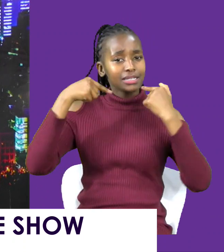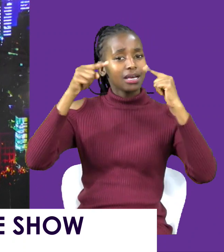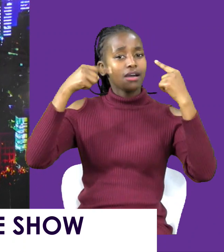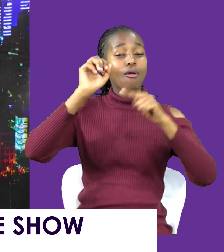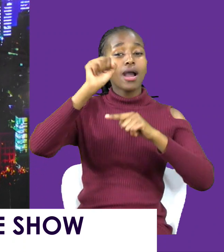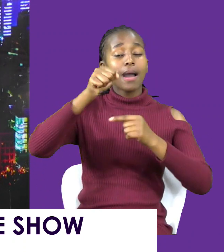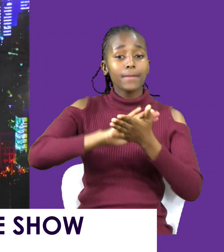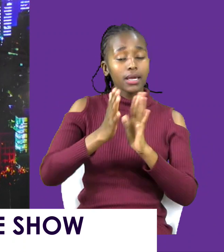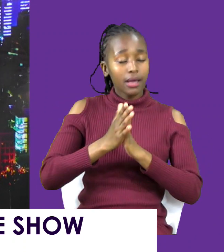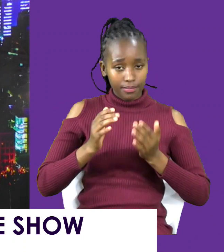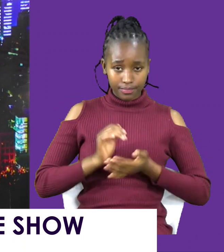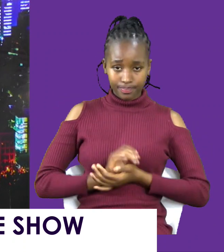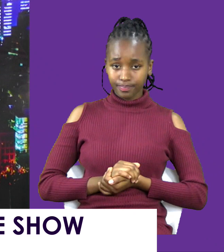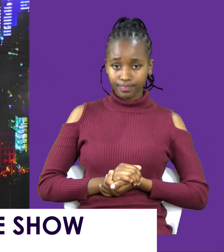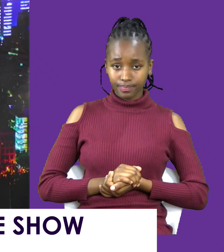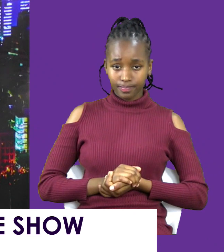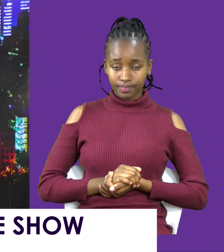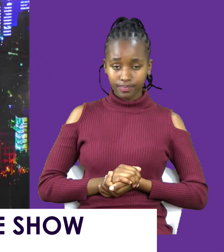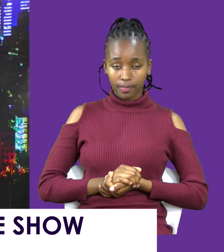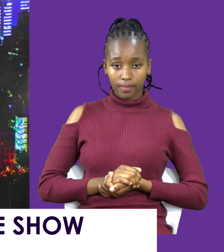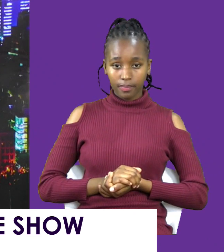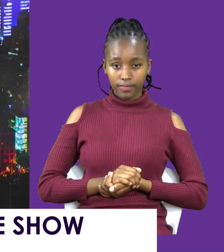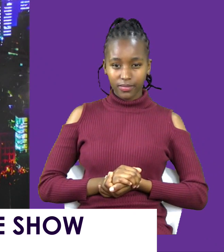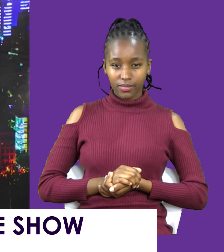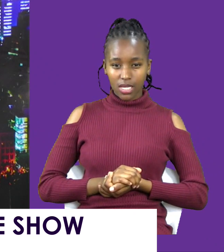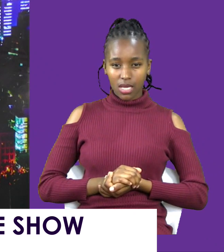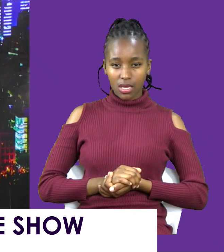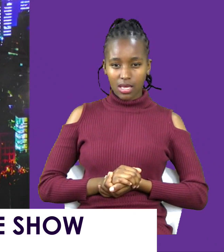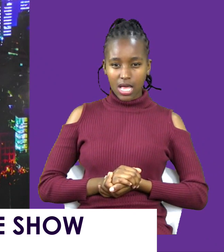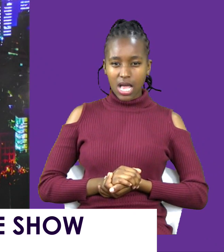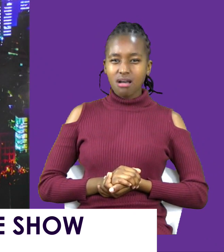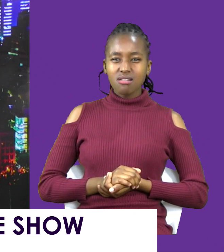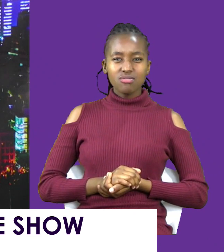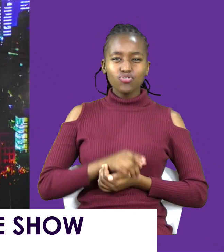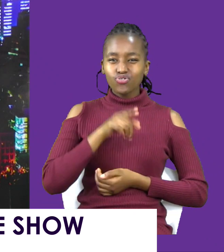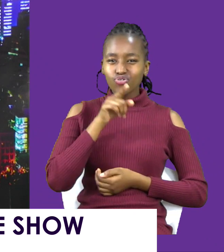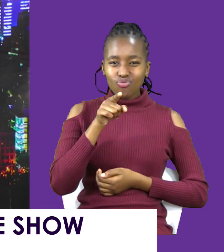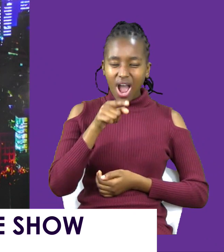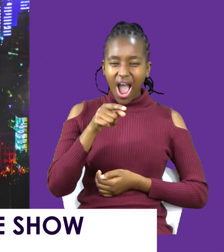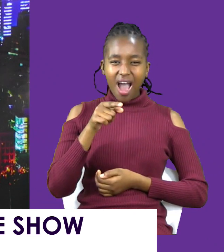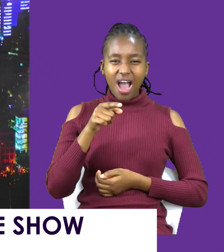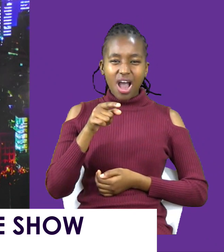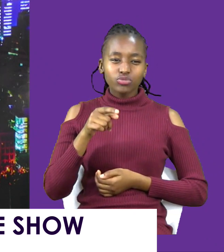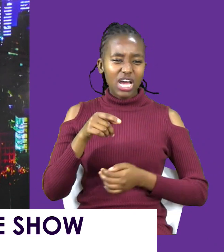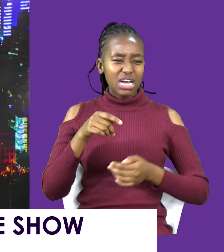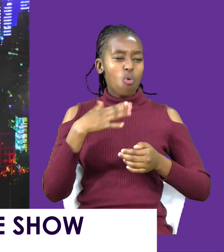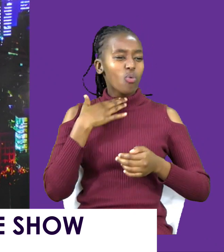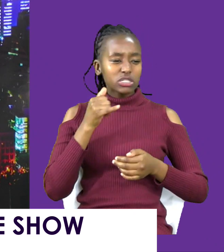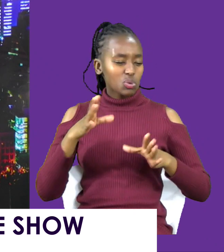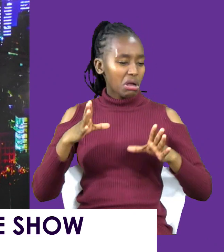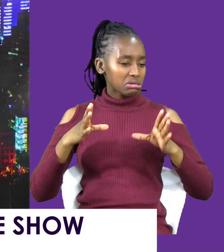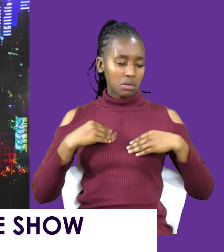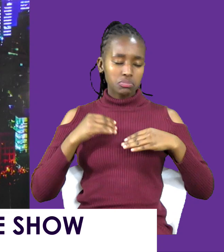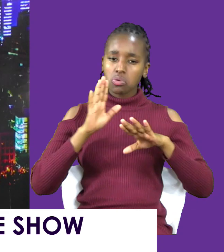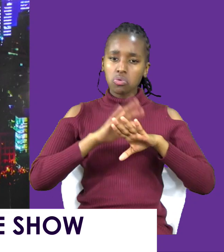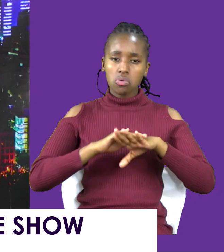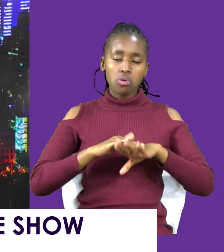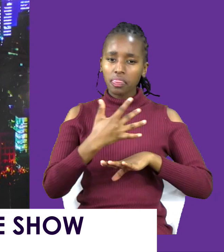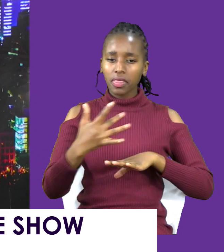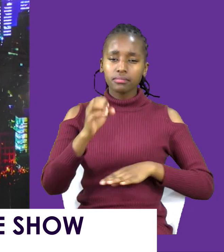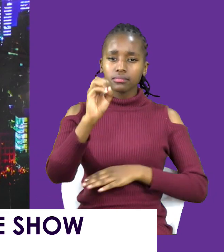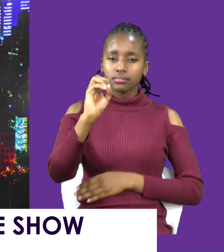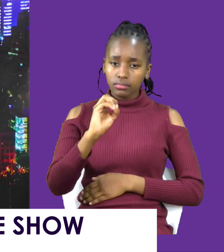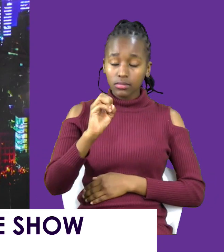of life. Do not deny yourself goodness of life. Come on, you deserve friendship. You